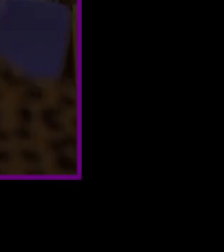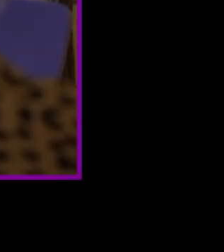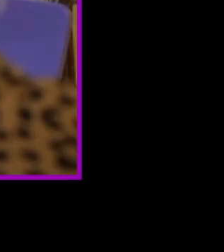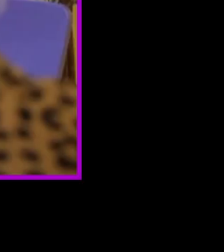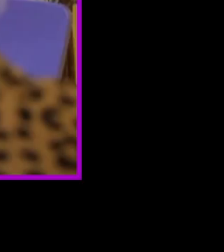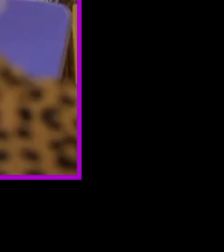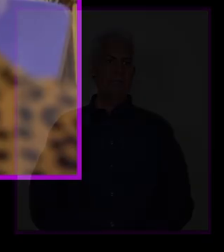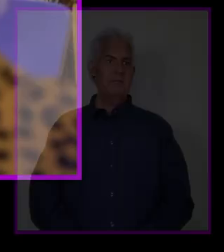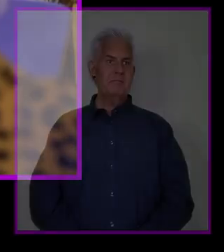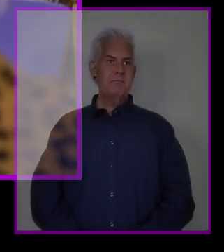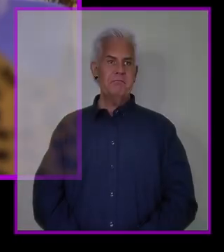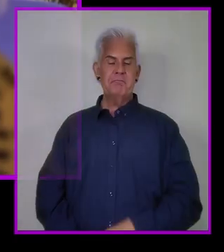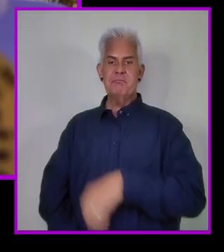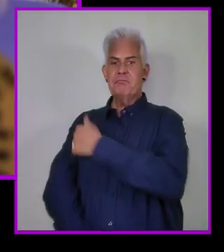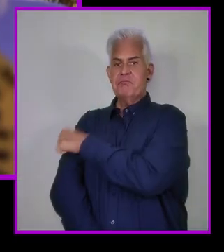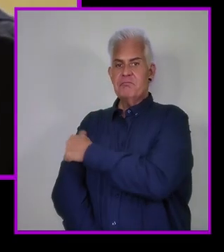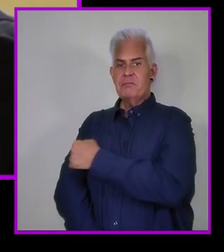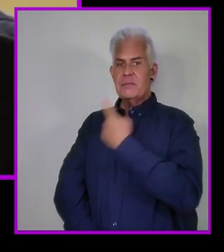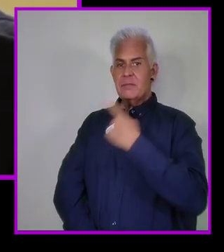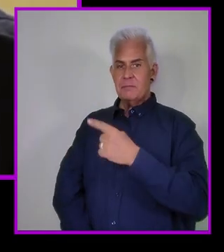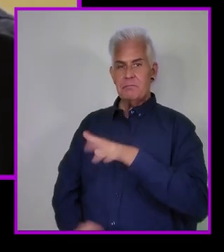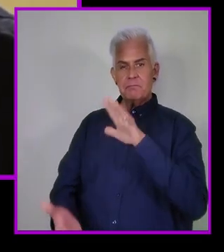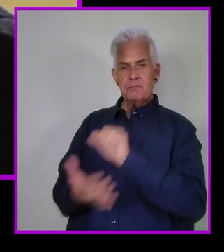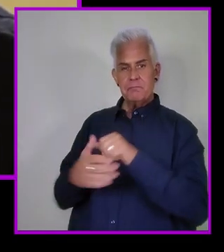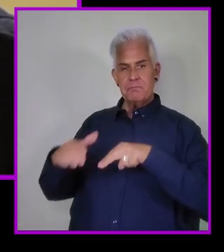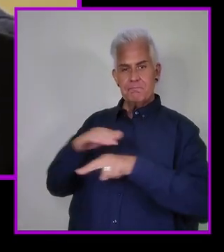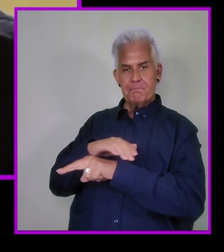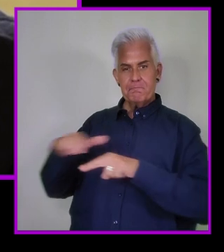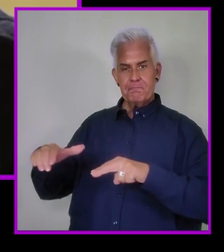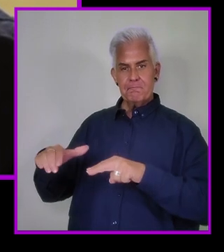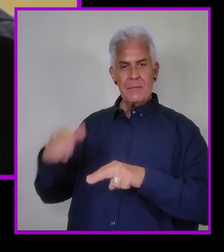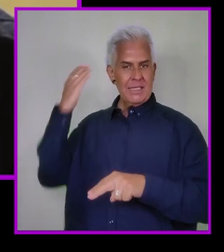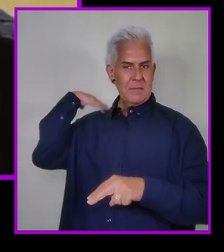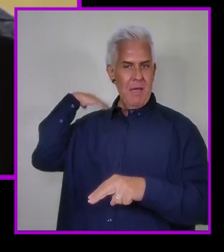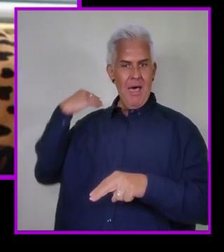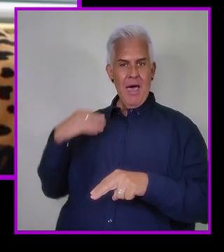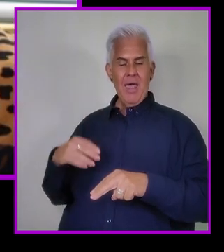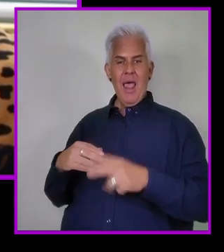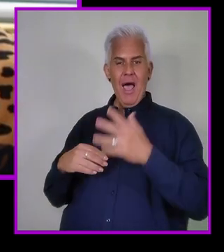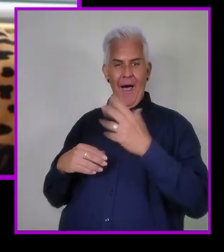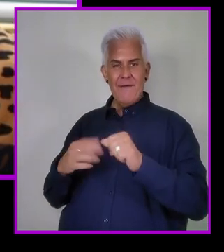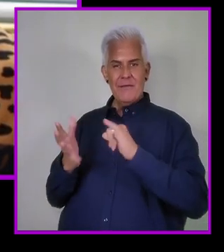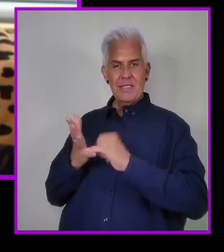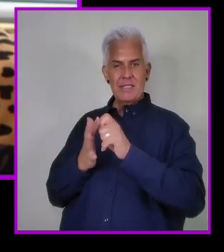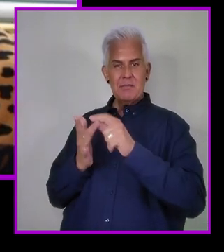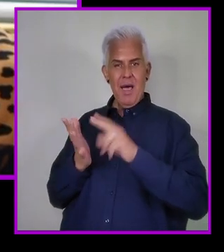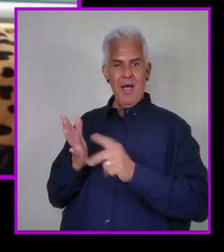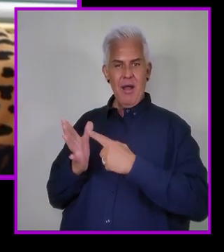The scan detected a lesion on the spinal column, which means that your baby has a neural tube defect called spina